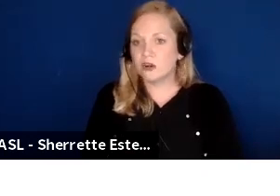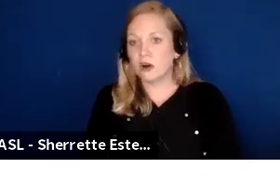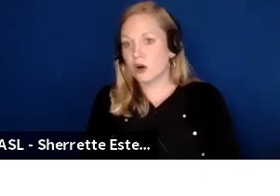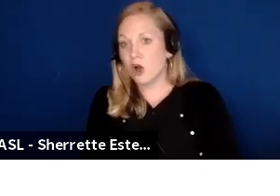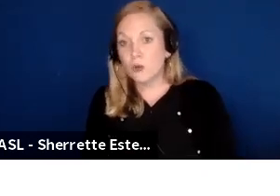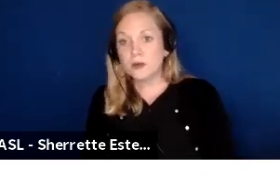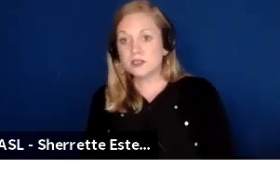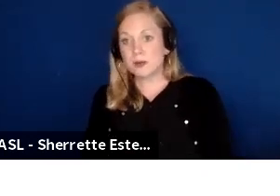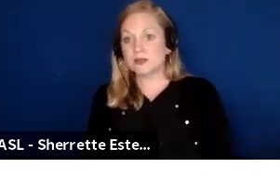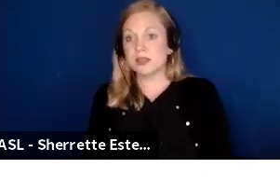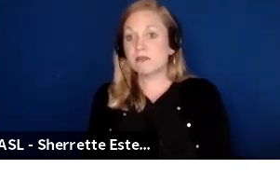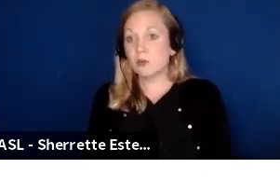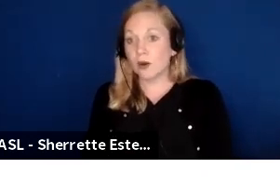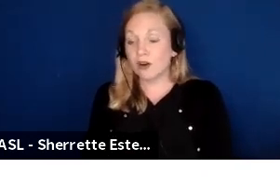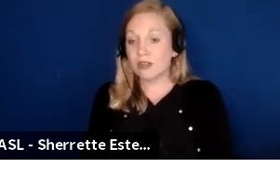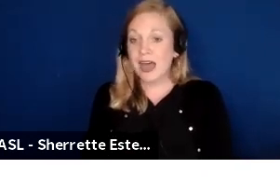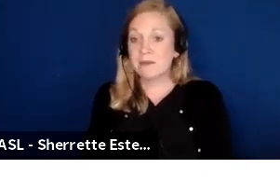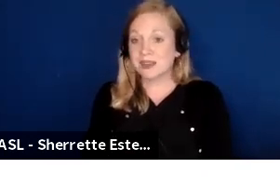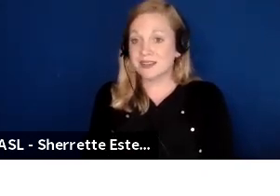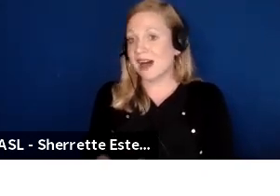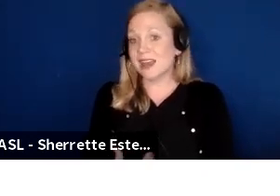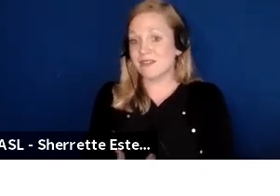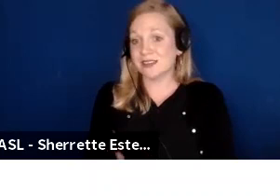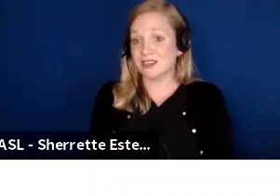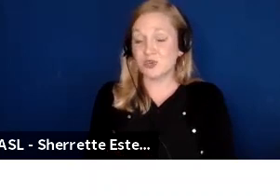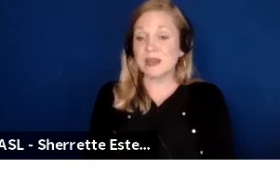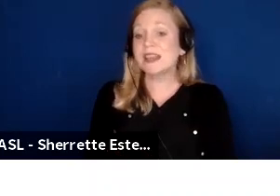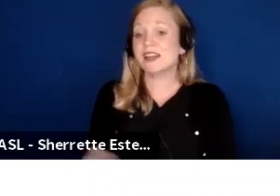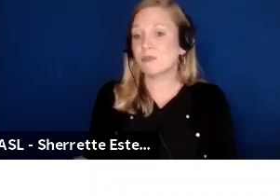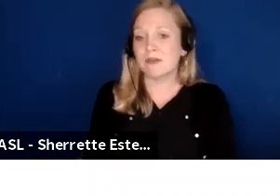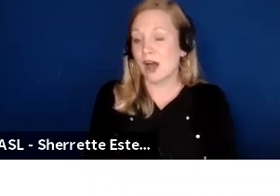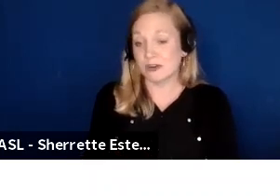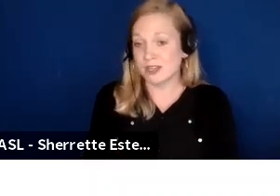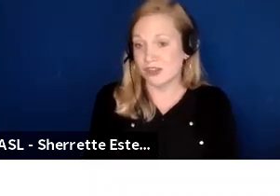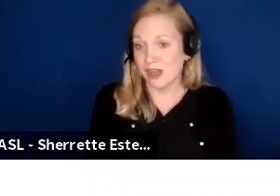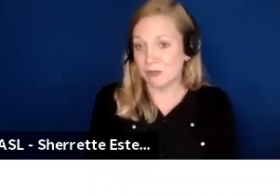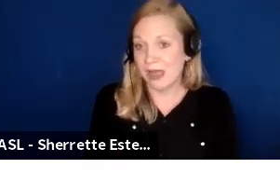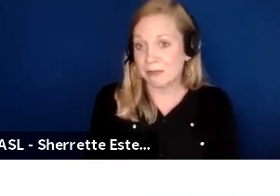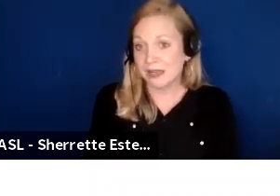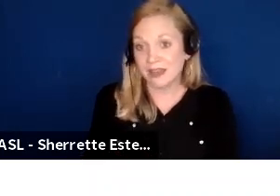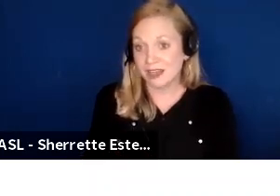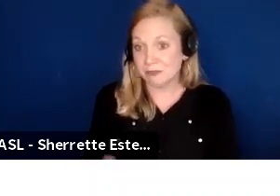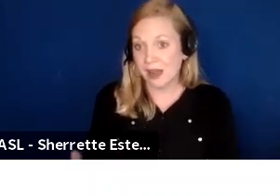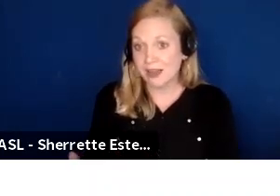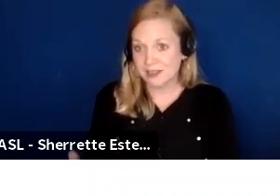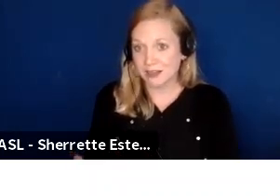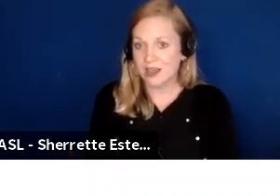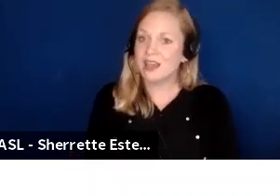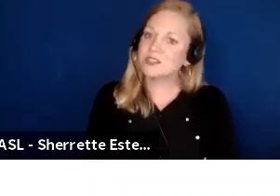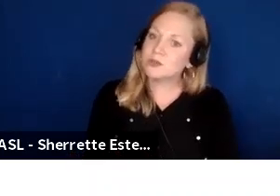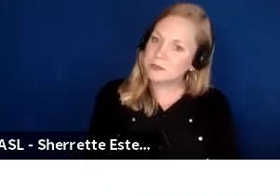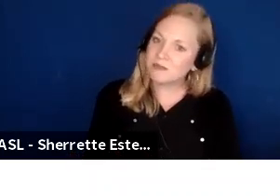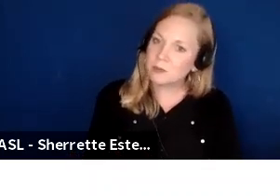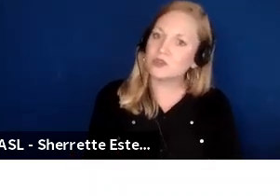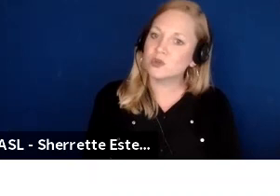If there are open spaces everywhere, then that means I have access to any kind of private conversation that could be happening in my eyesight.